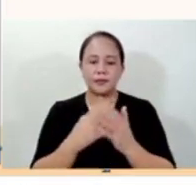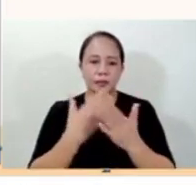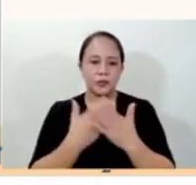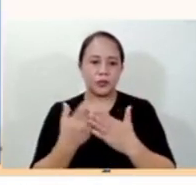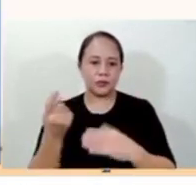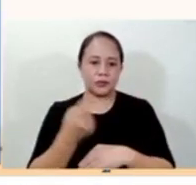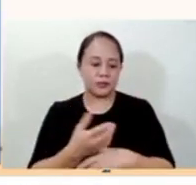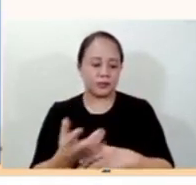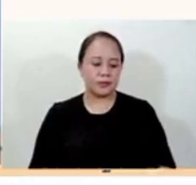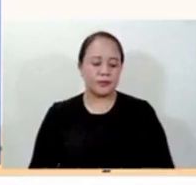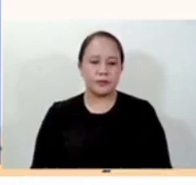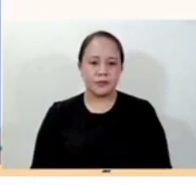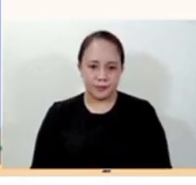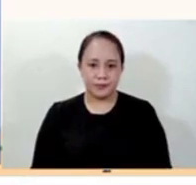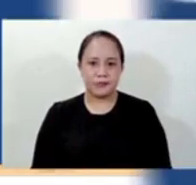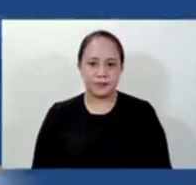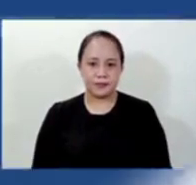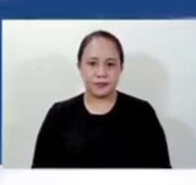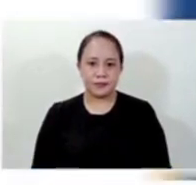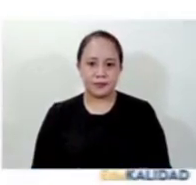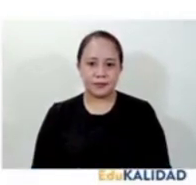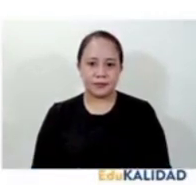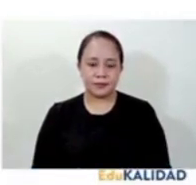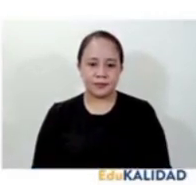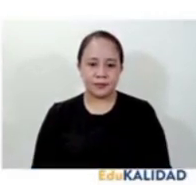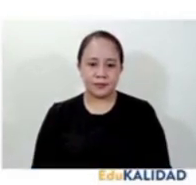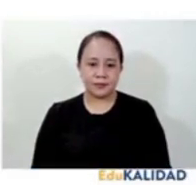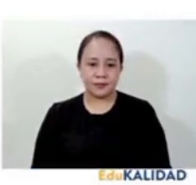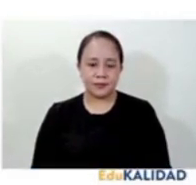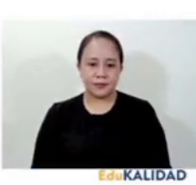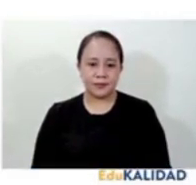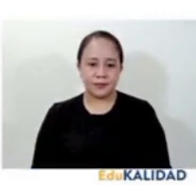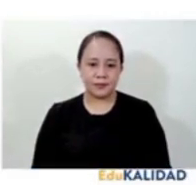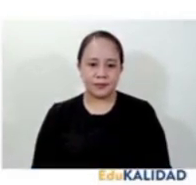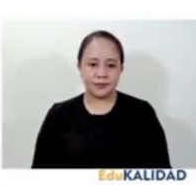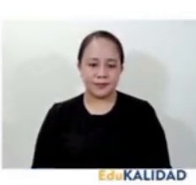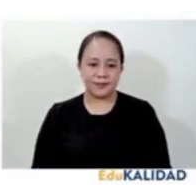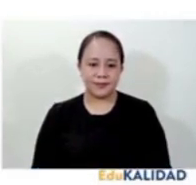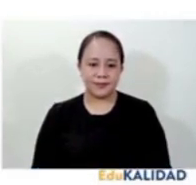much. Once again, a pleasant day to all. Thank you.